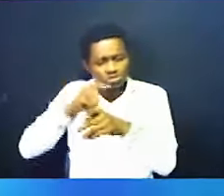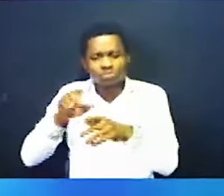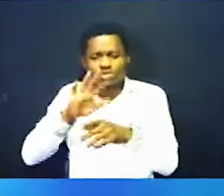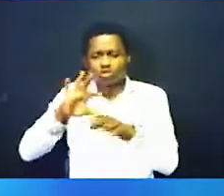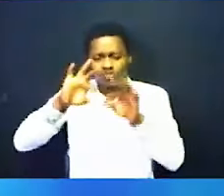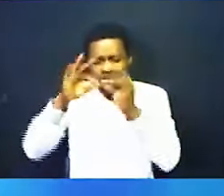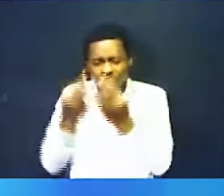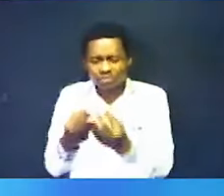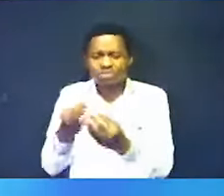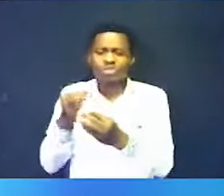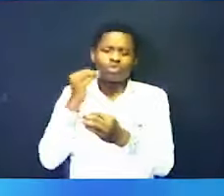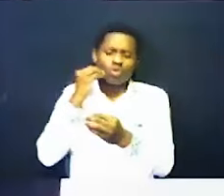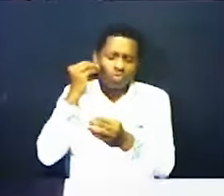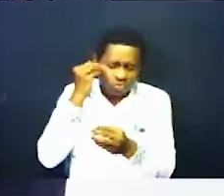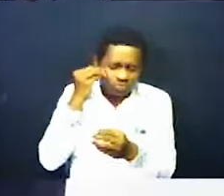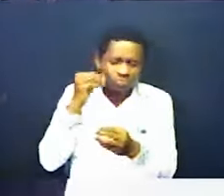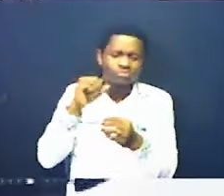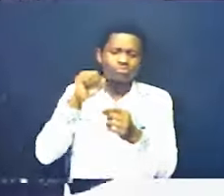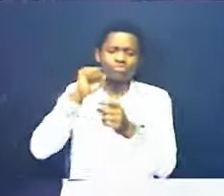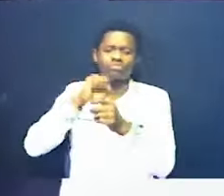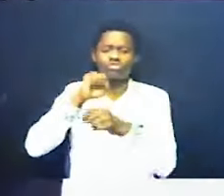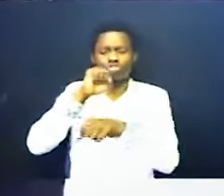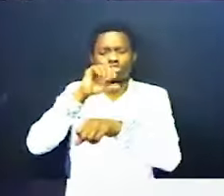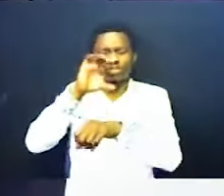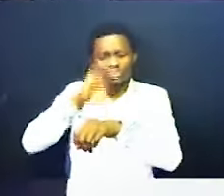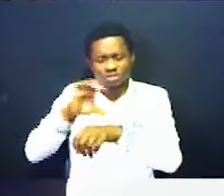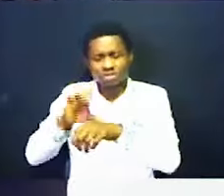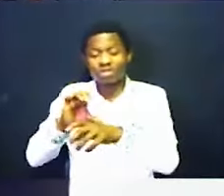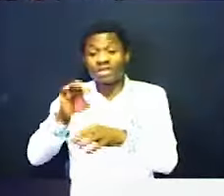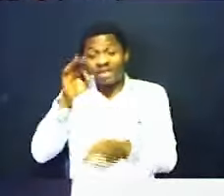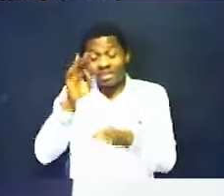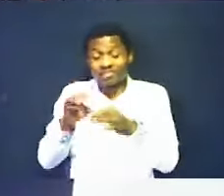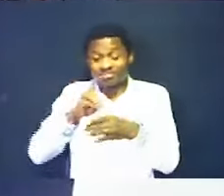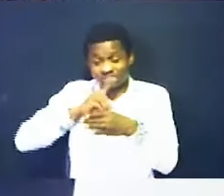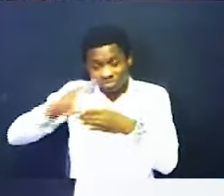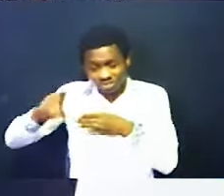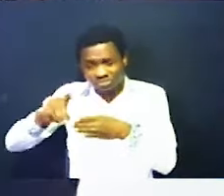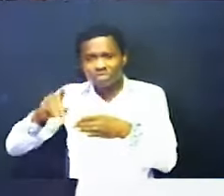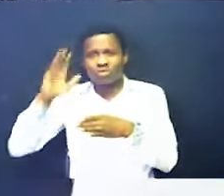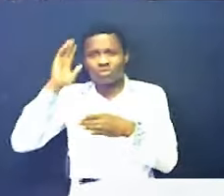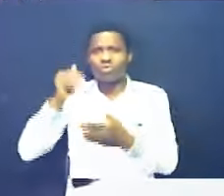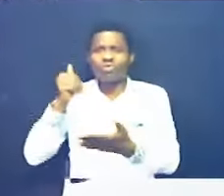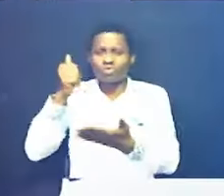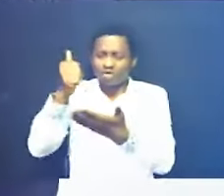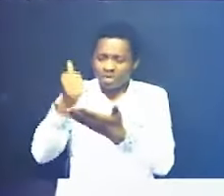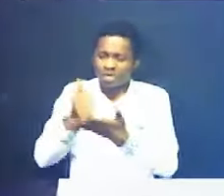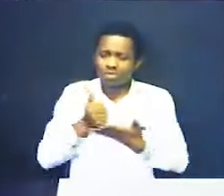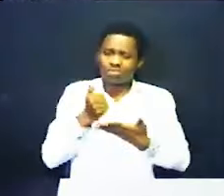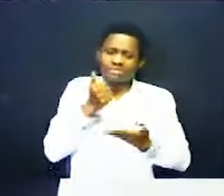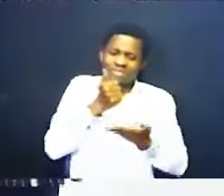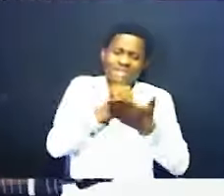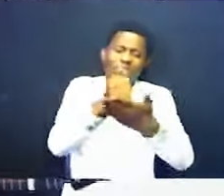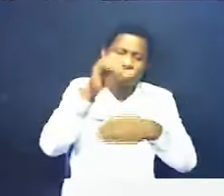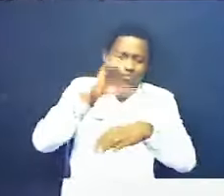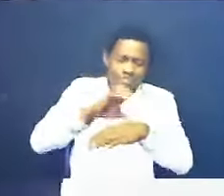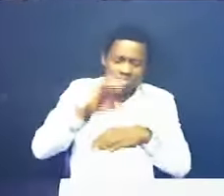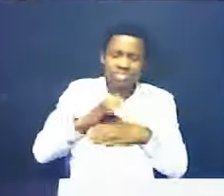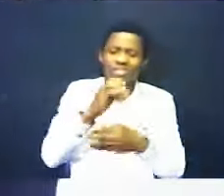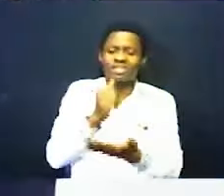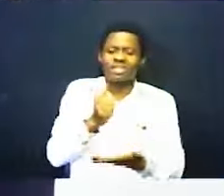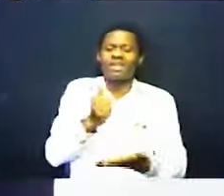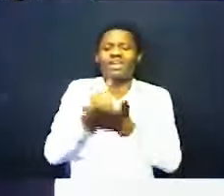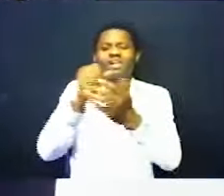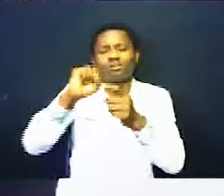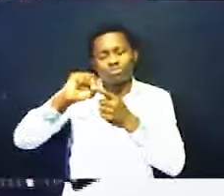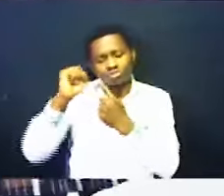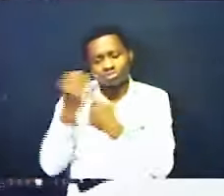it will help the society. I think can say yenya this was from ko say ese se yebo modia etie yehuye na yetie ni pa twa